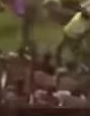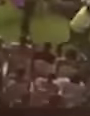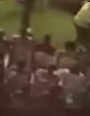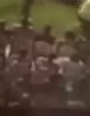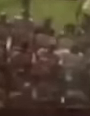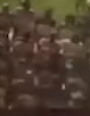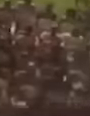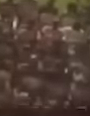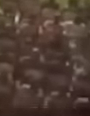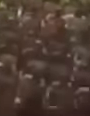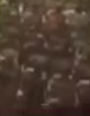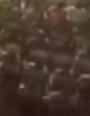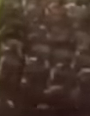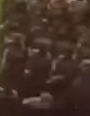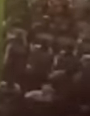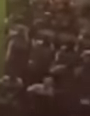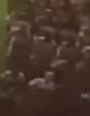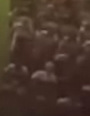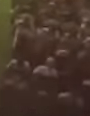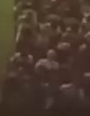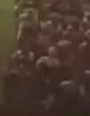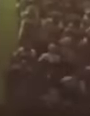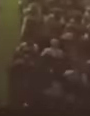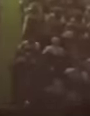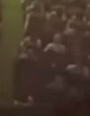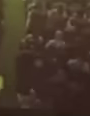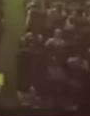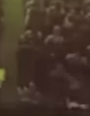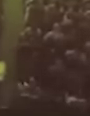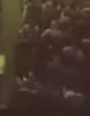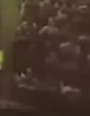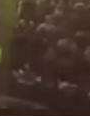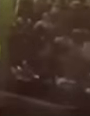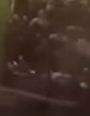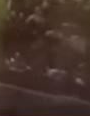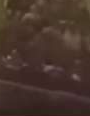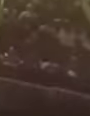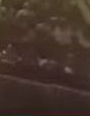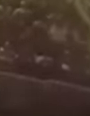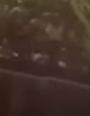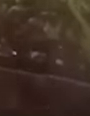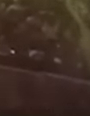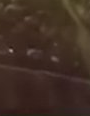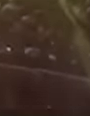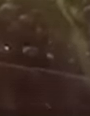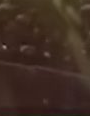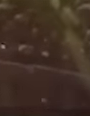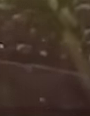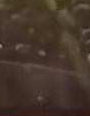If they are still under the anointing, just let them be. When they are strong, they can get back to their seats. Please pay attention.